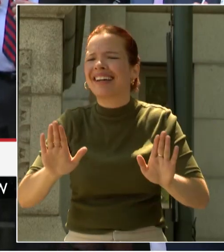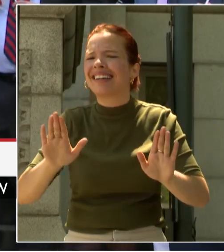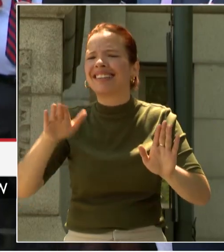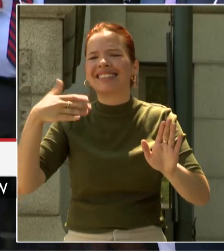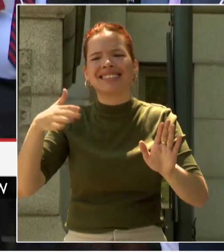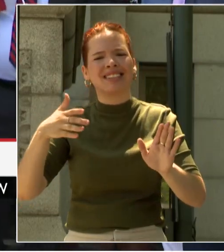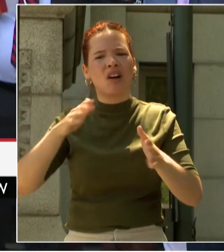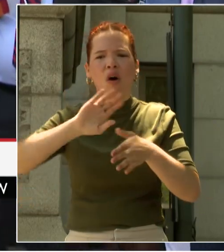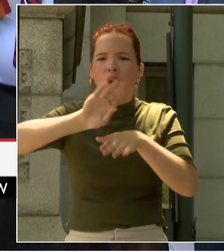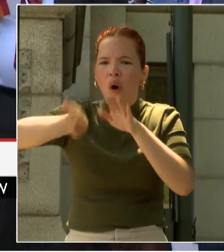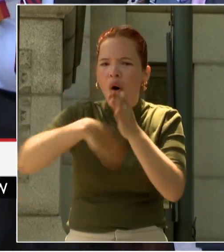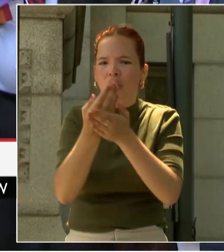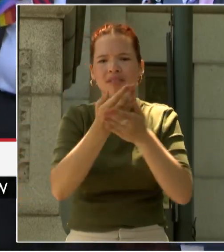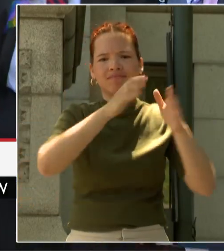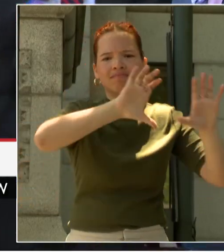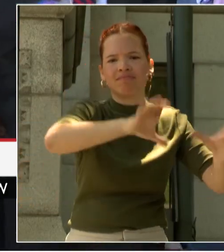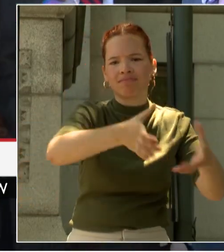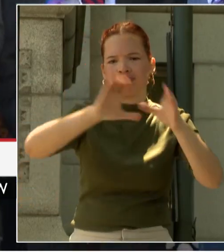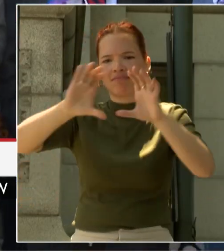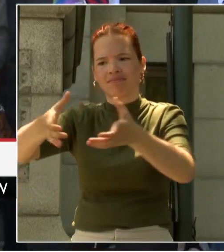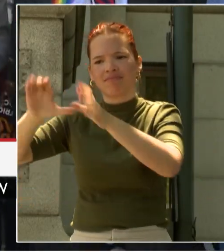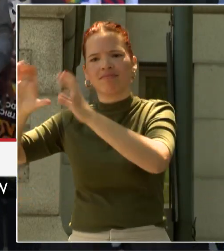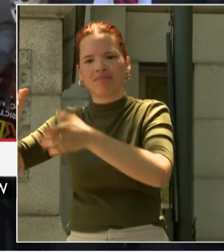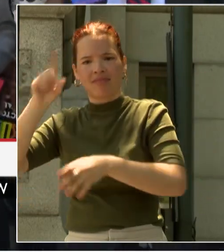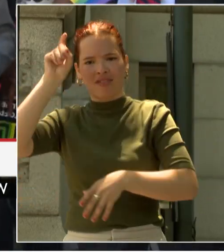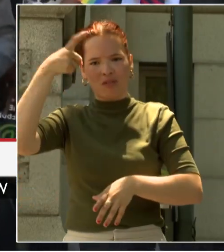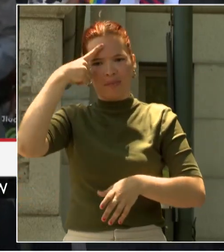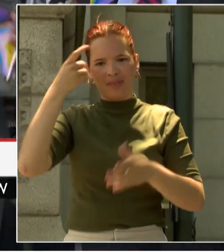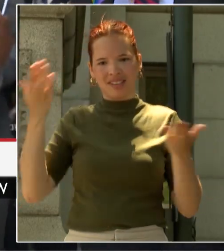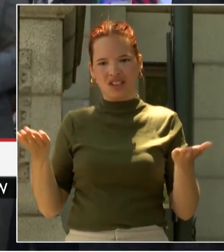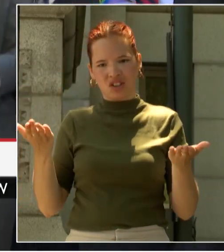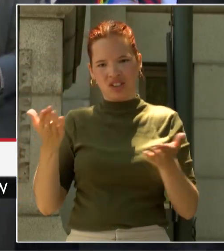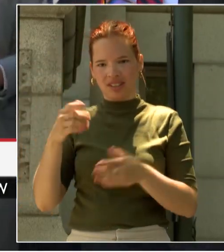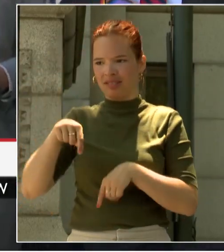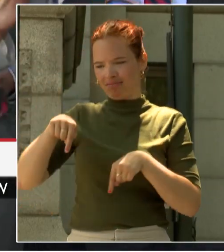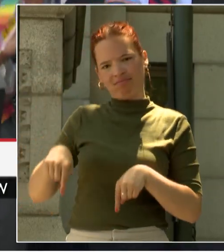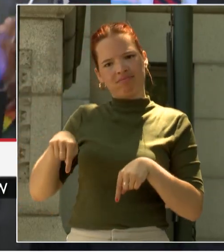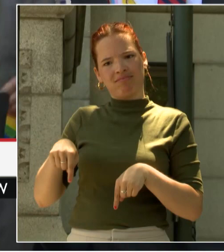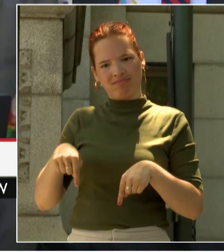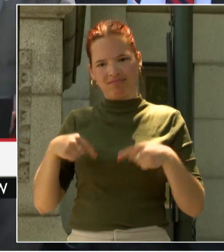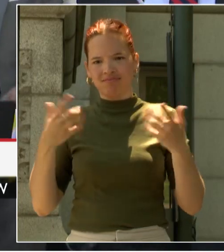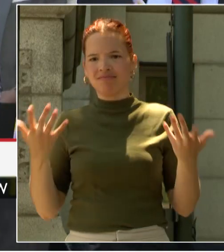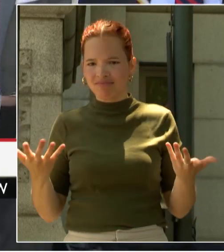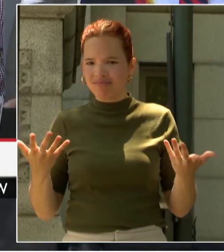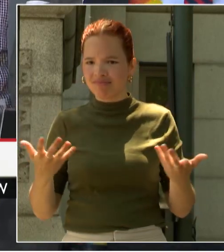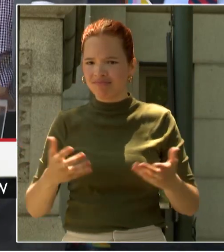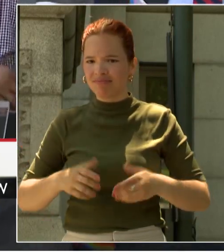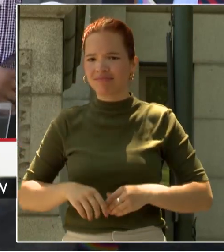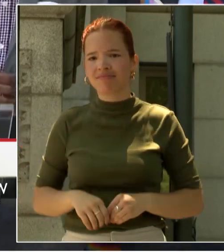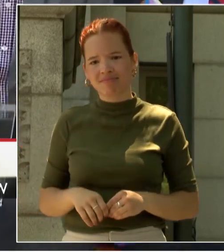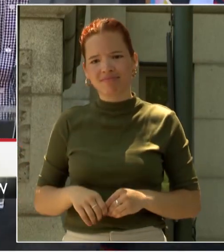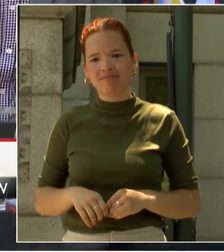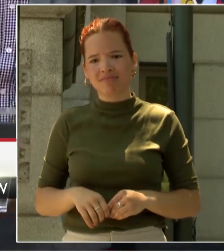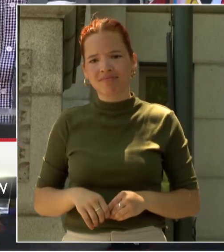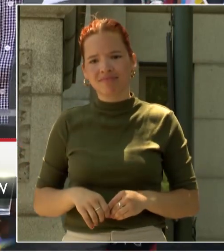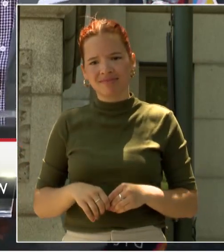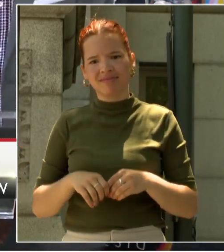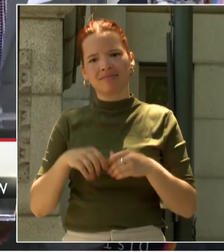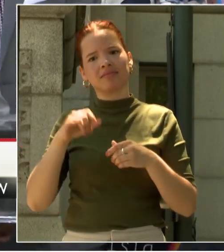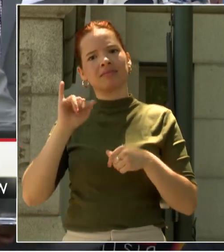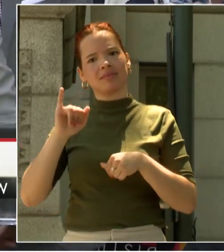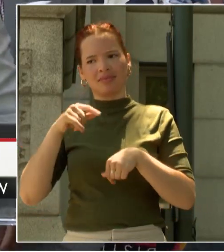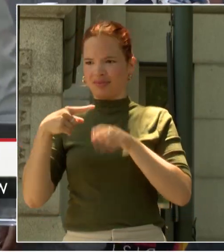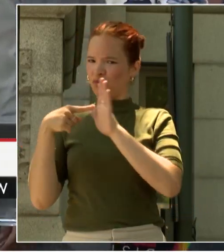government represented to mark this occasion, which just represents how significant this symbol, as has been discussed, is for our